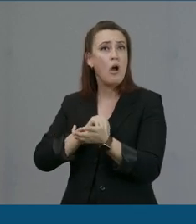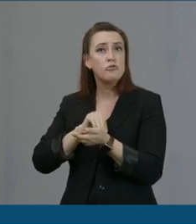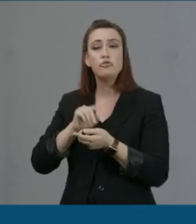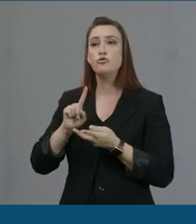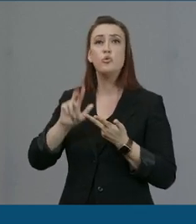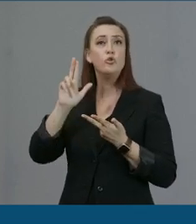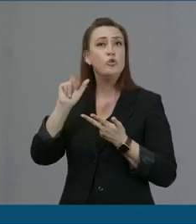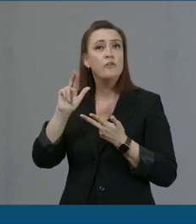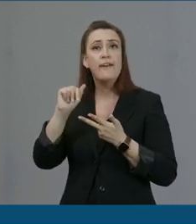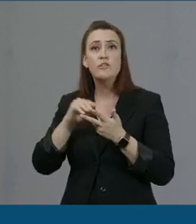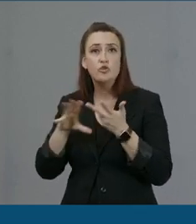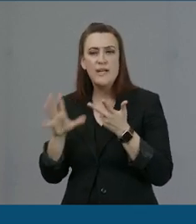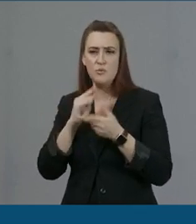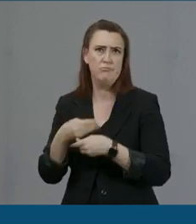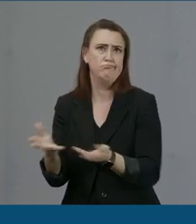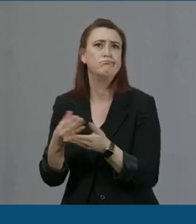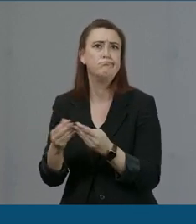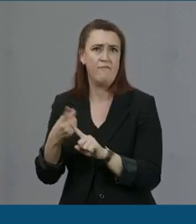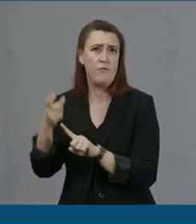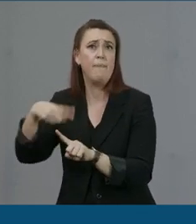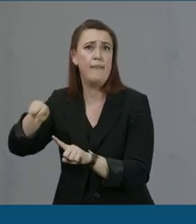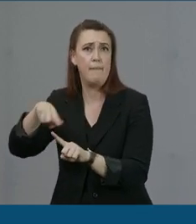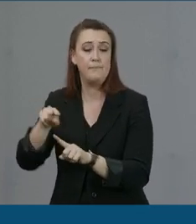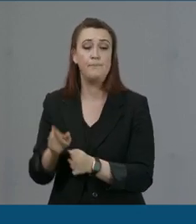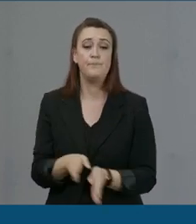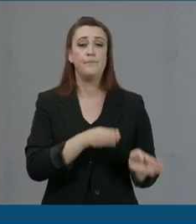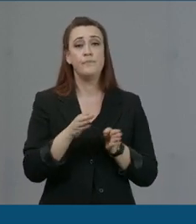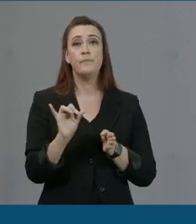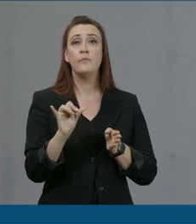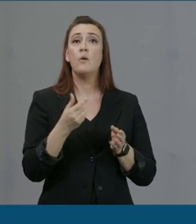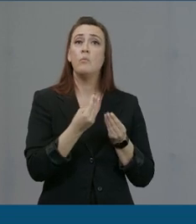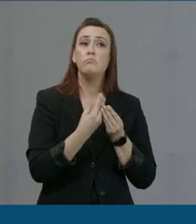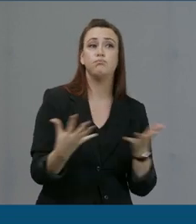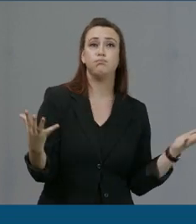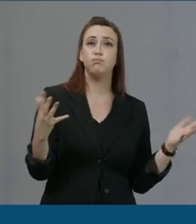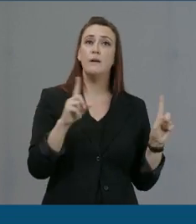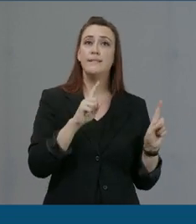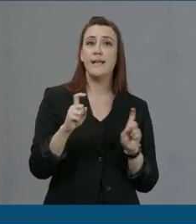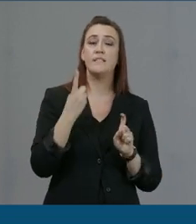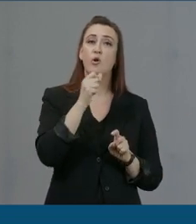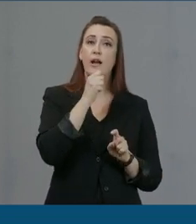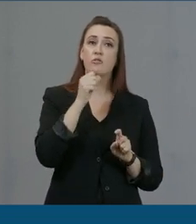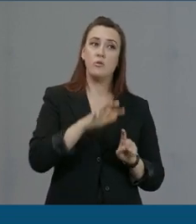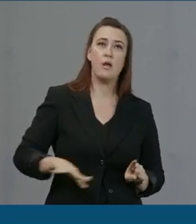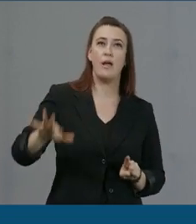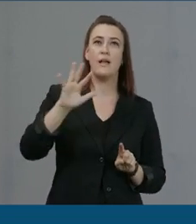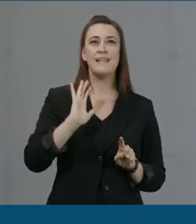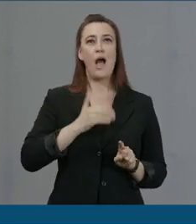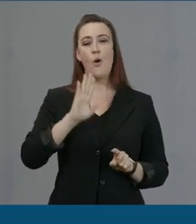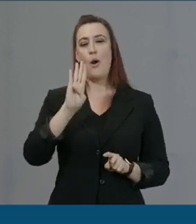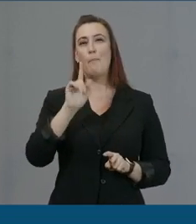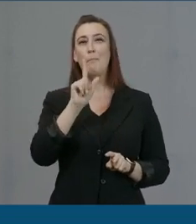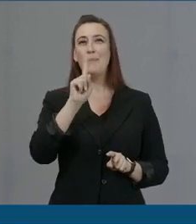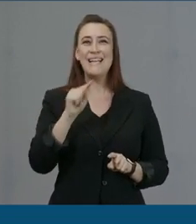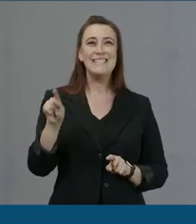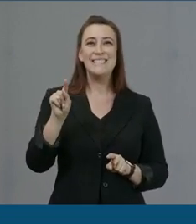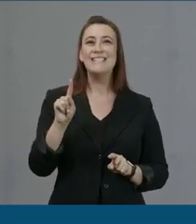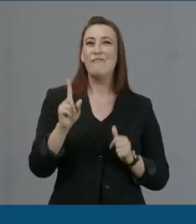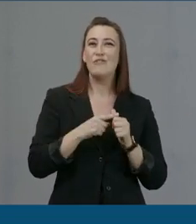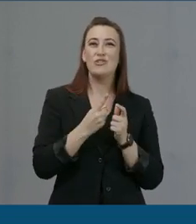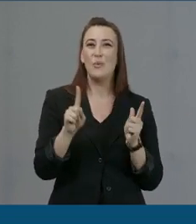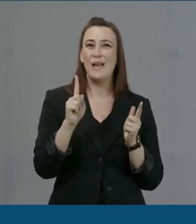had an Arizona testing blitz this past weekend. It was week one. It was a major success. We're going